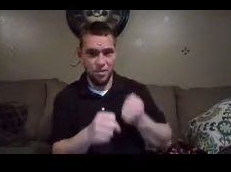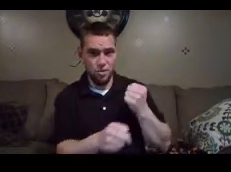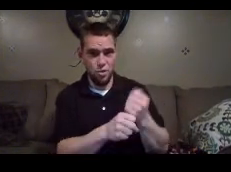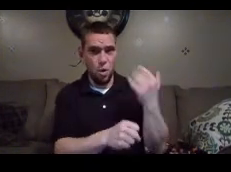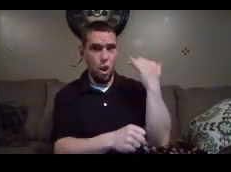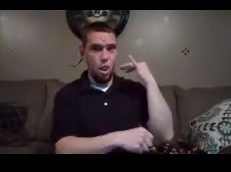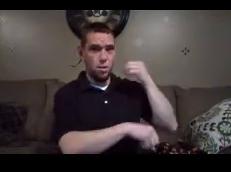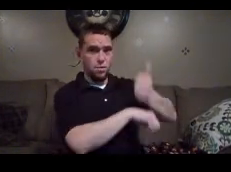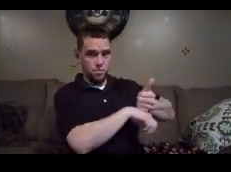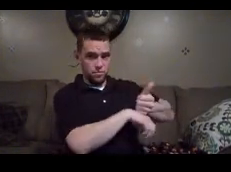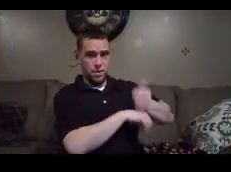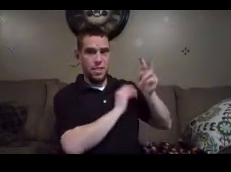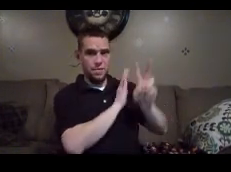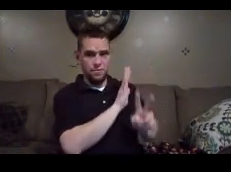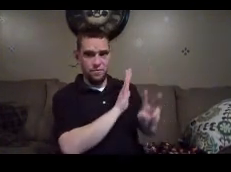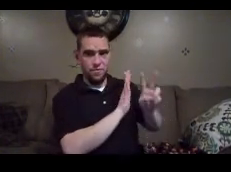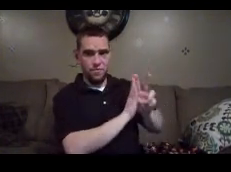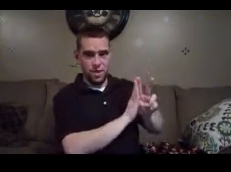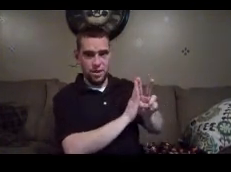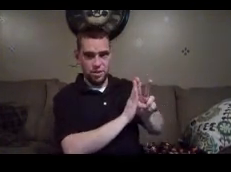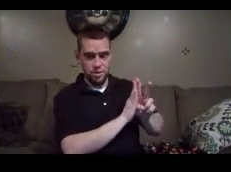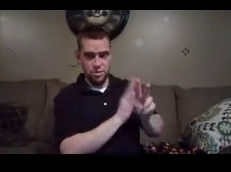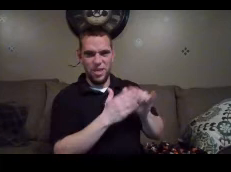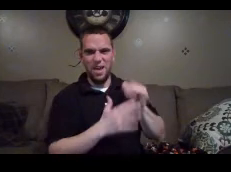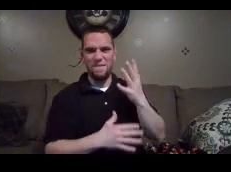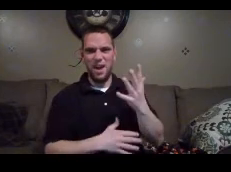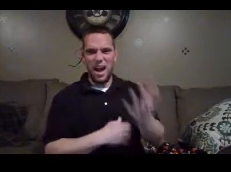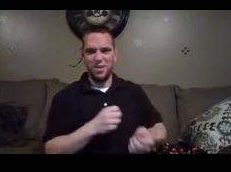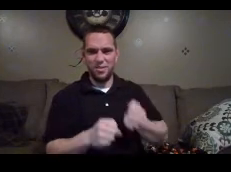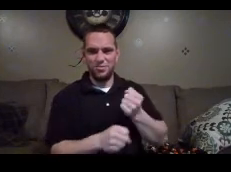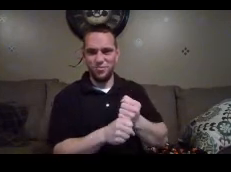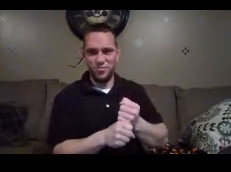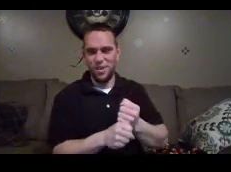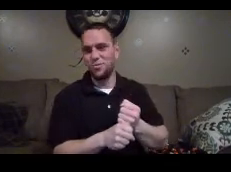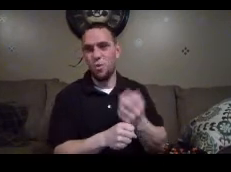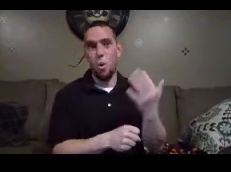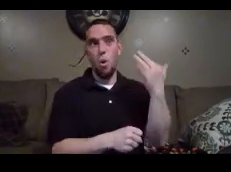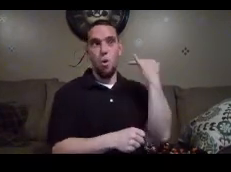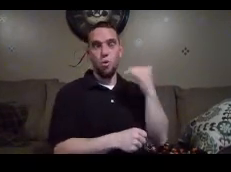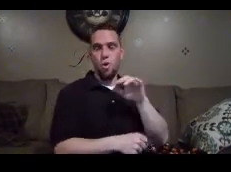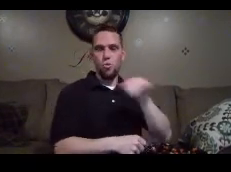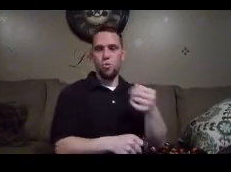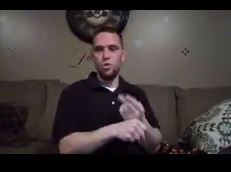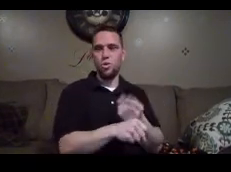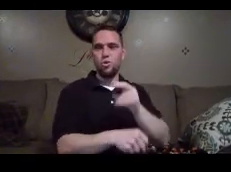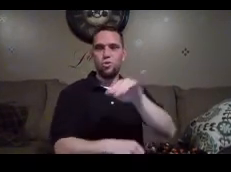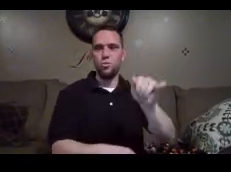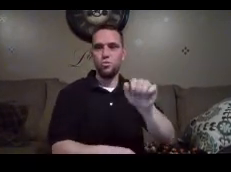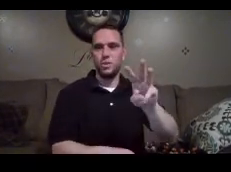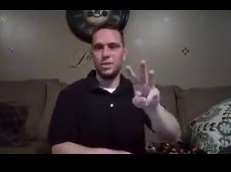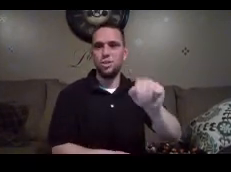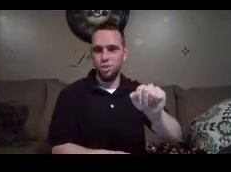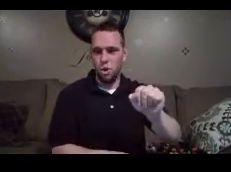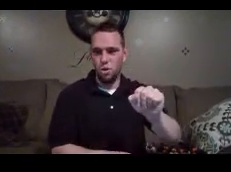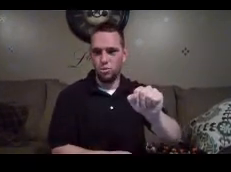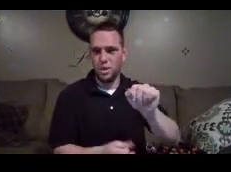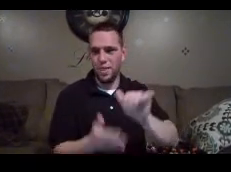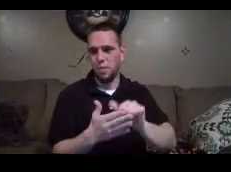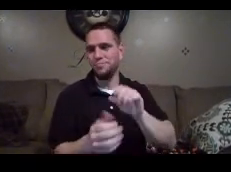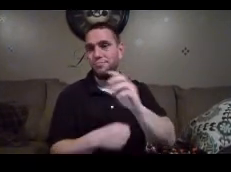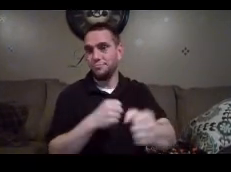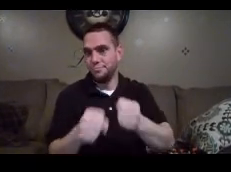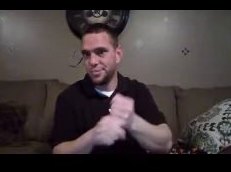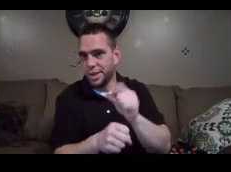with, a five-year-old version of JAWS and also with Office 2013. So JAWS has